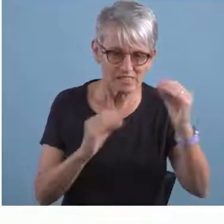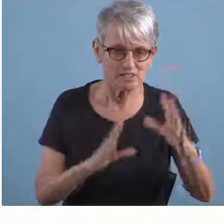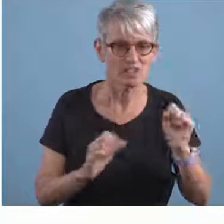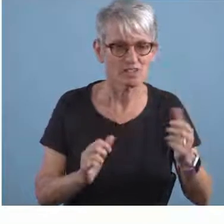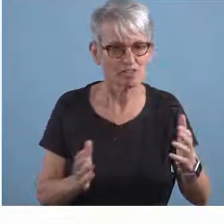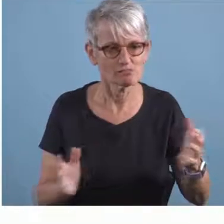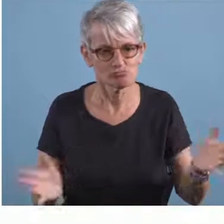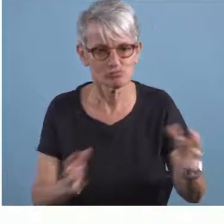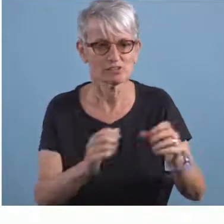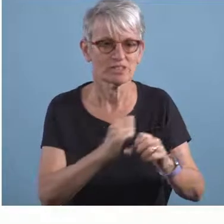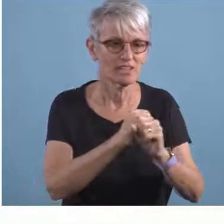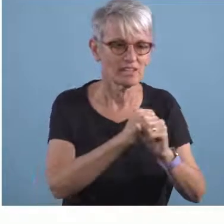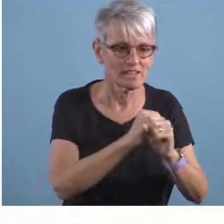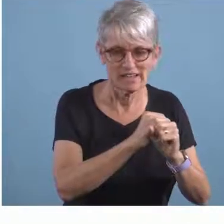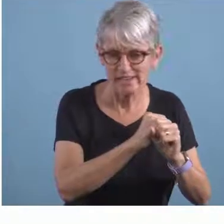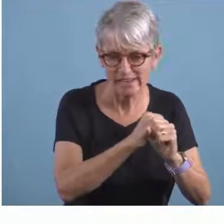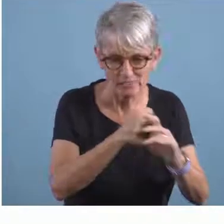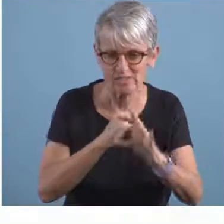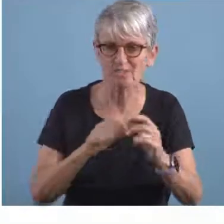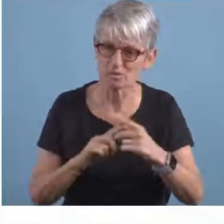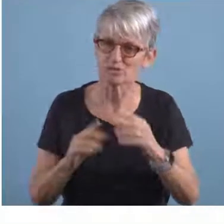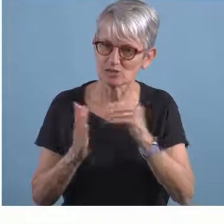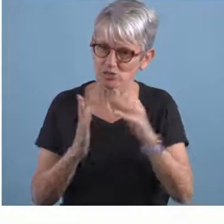facilitator, whoever's with the child.